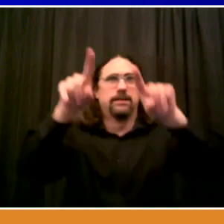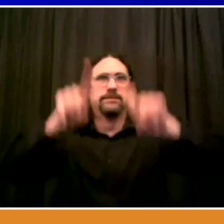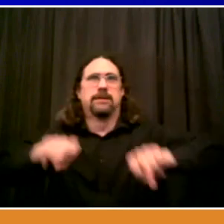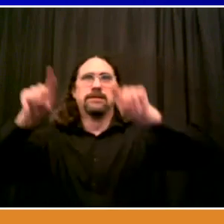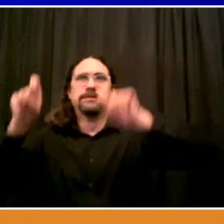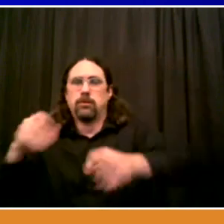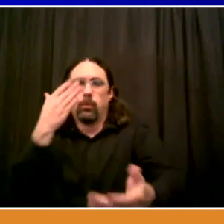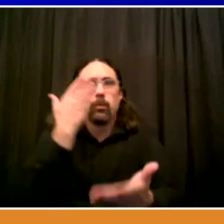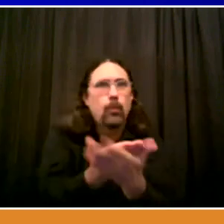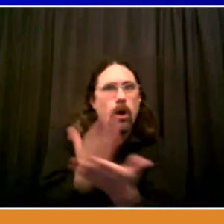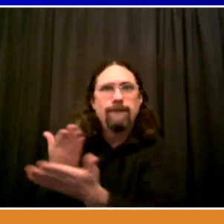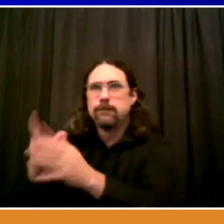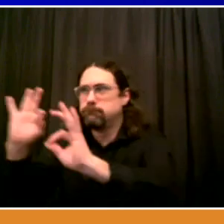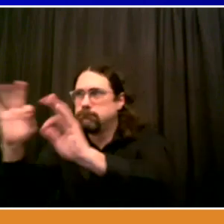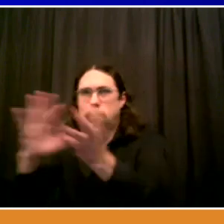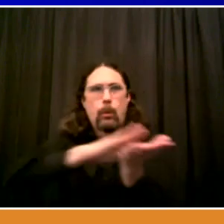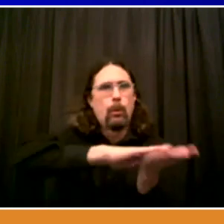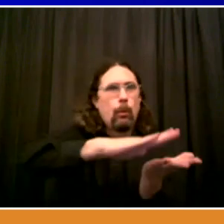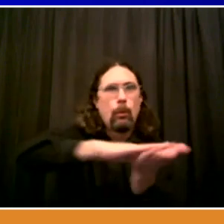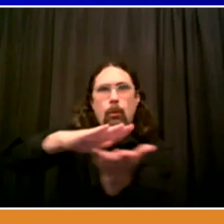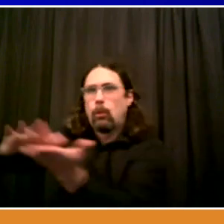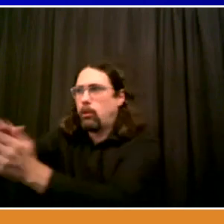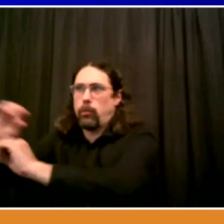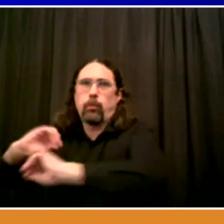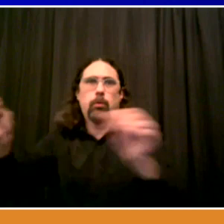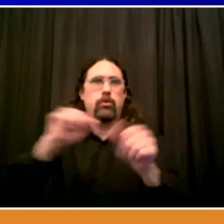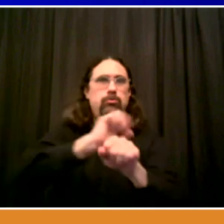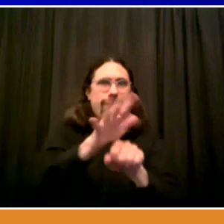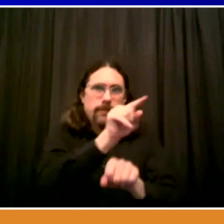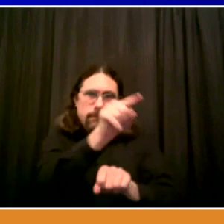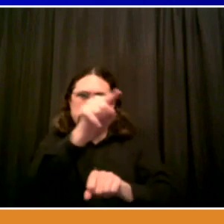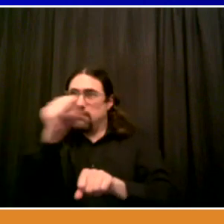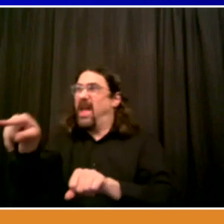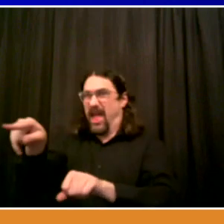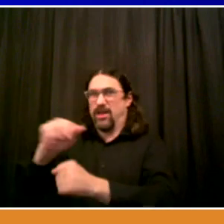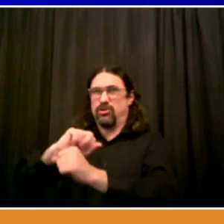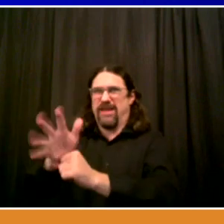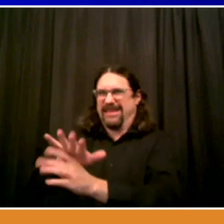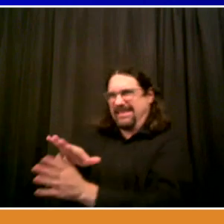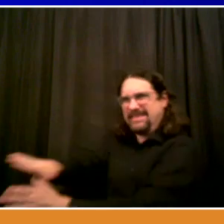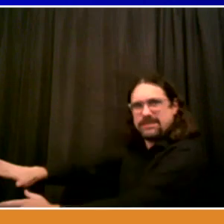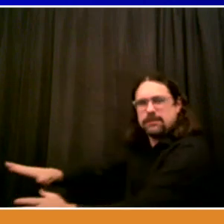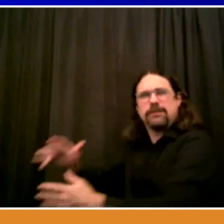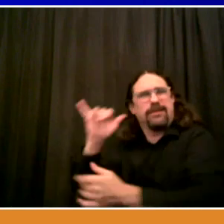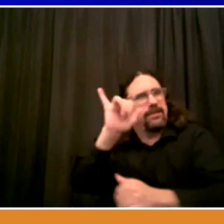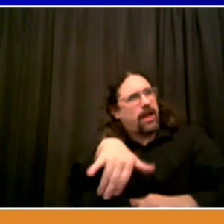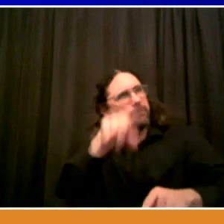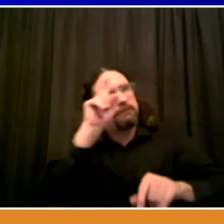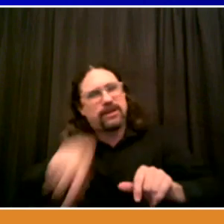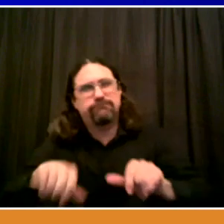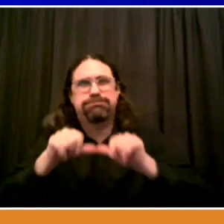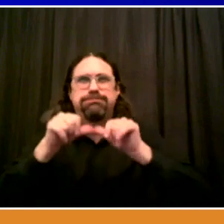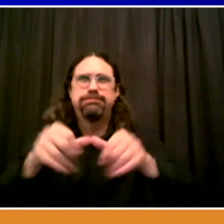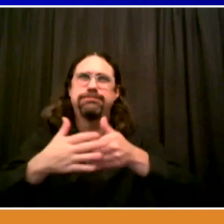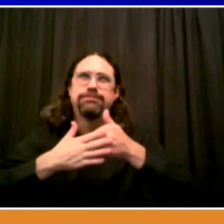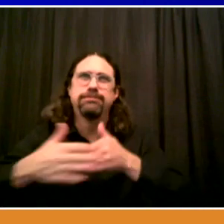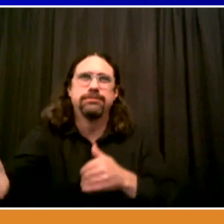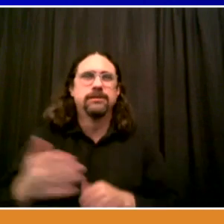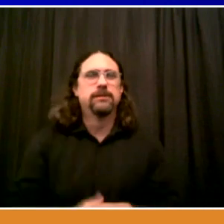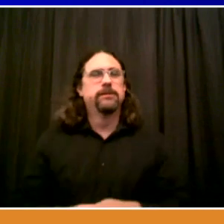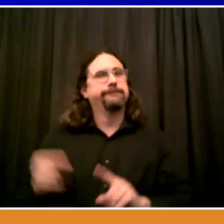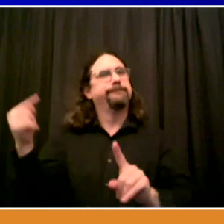with someone who tested positive. So much to do to make sure we keep people safe, but this is our focus right now. Last week, we had a